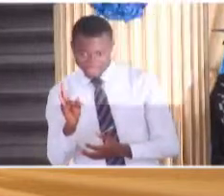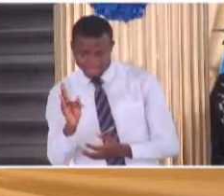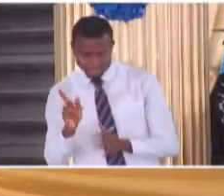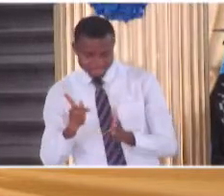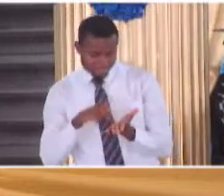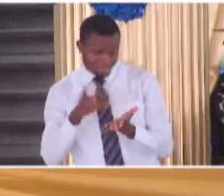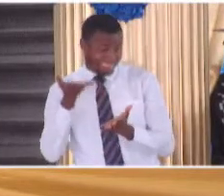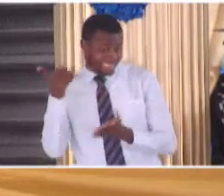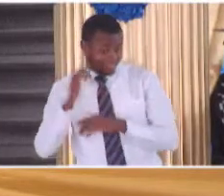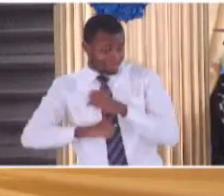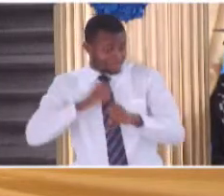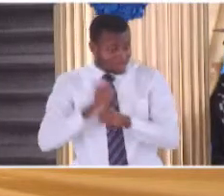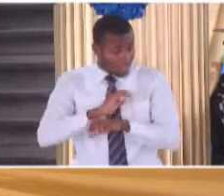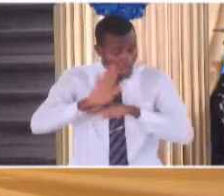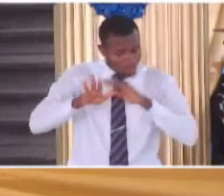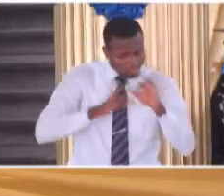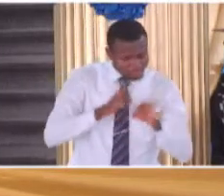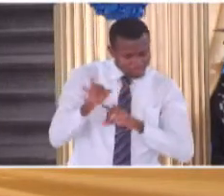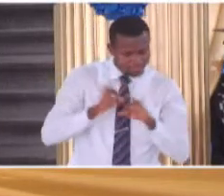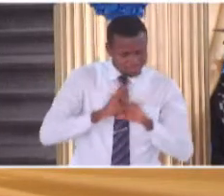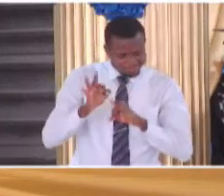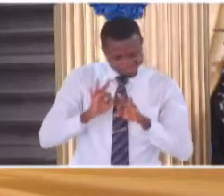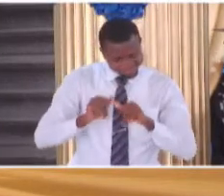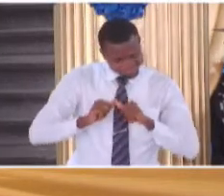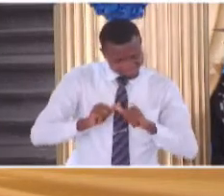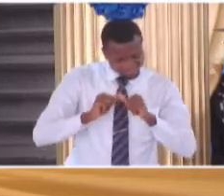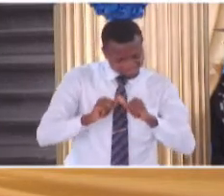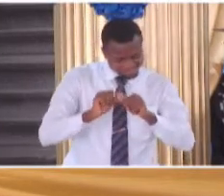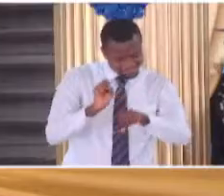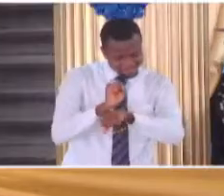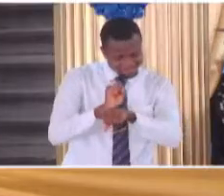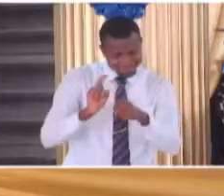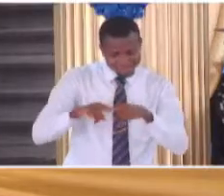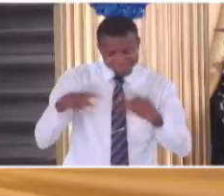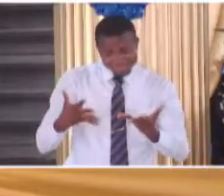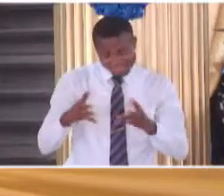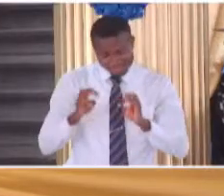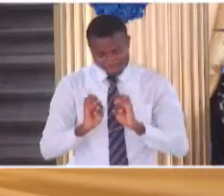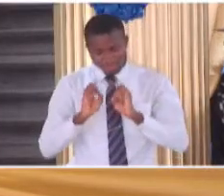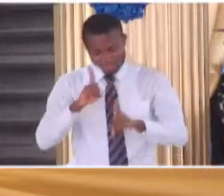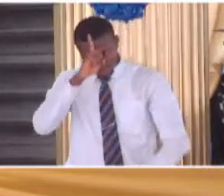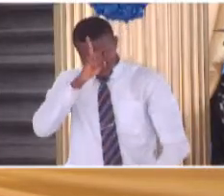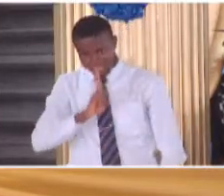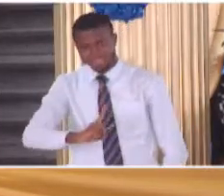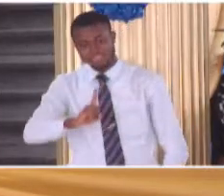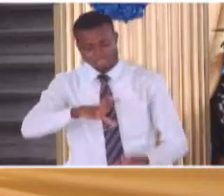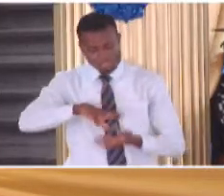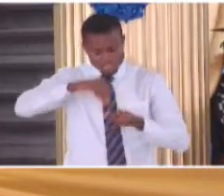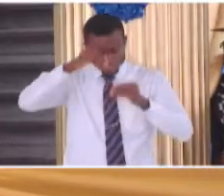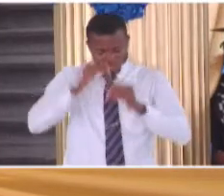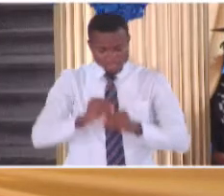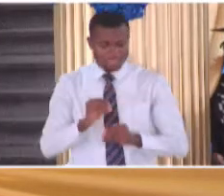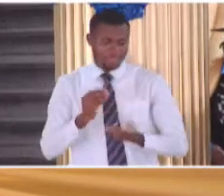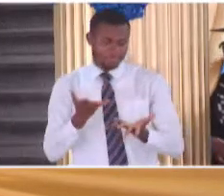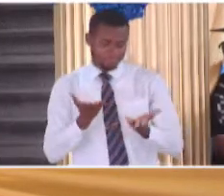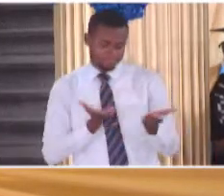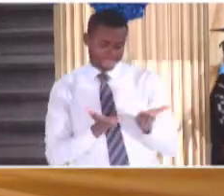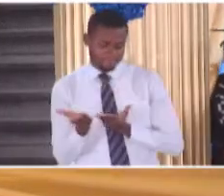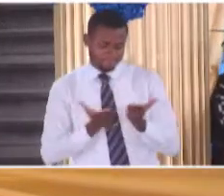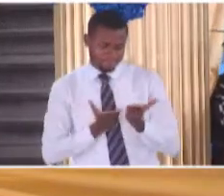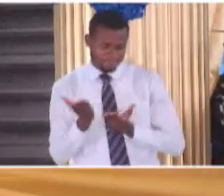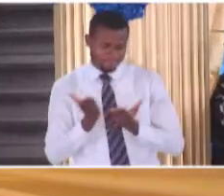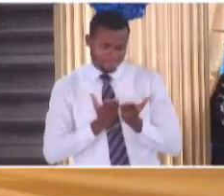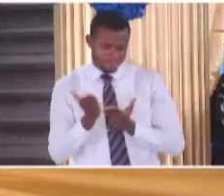which highlights our unwavering commitment to educational excellence, student engagement, and